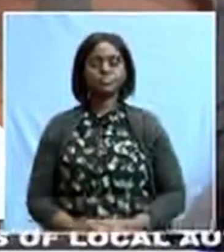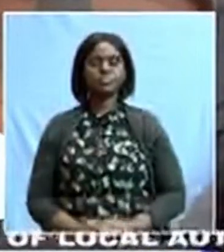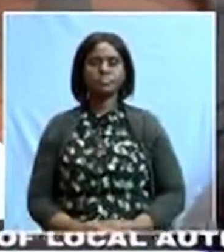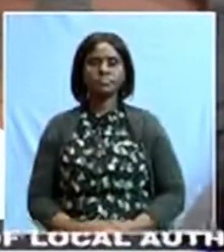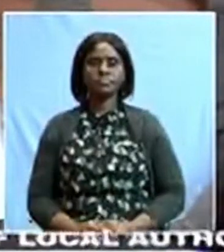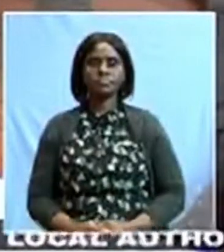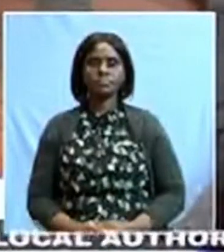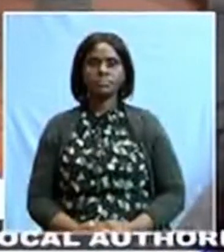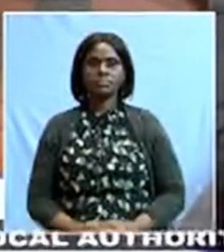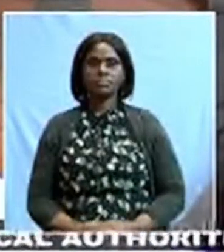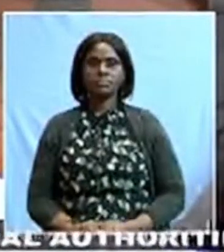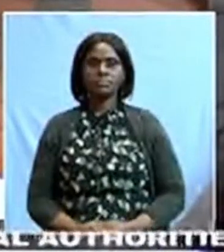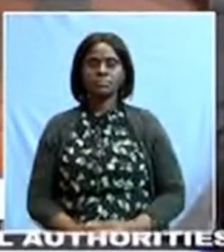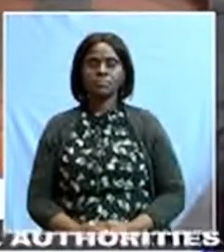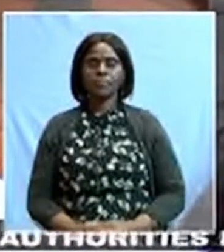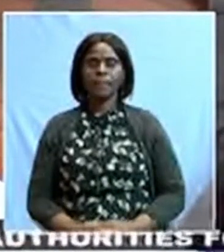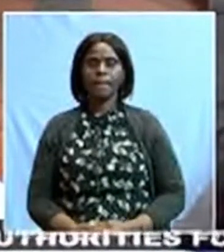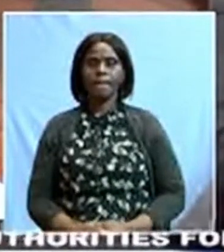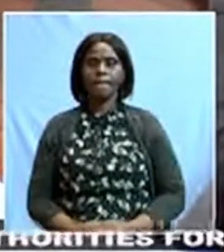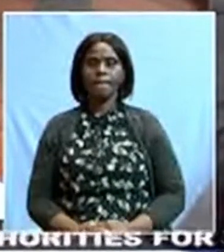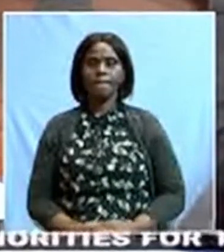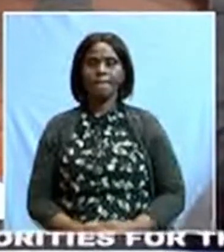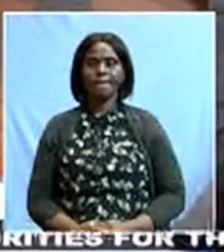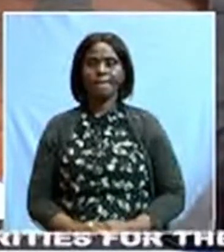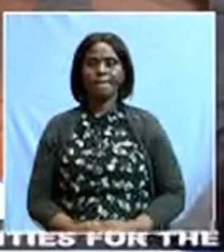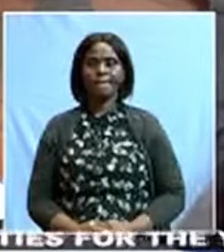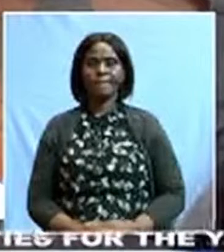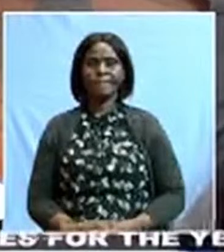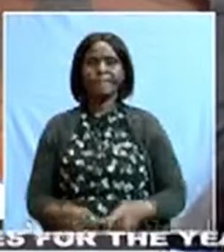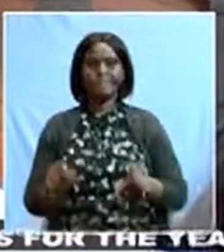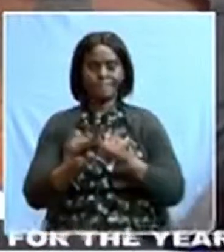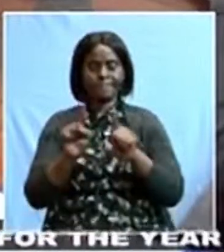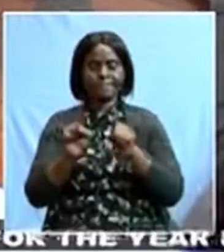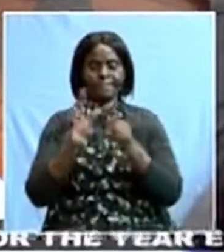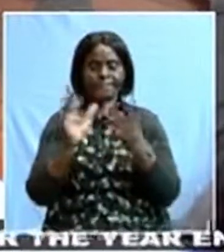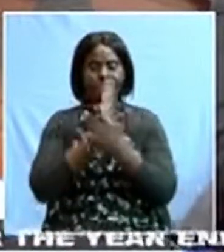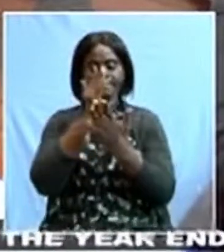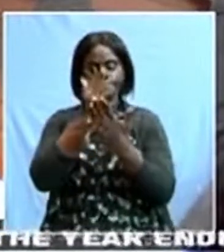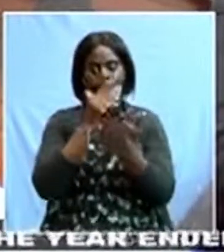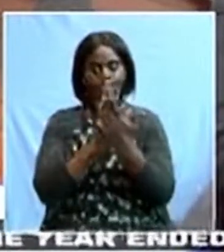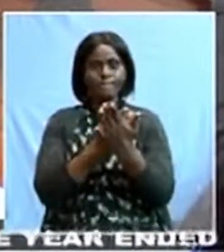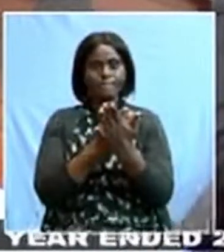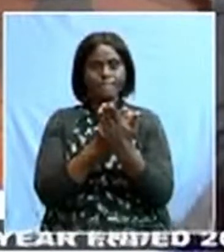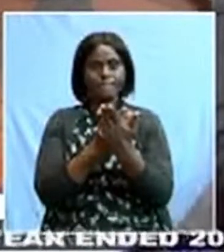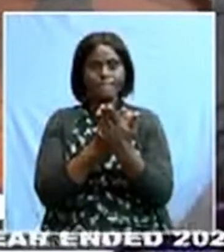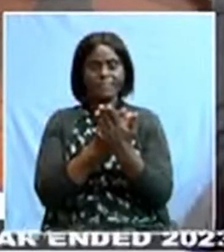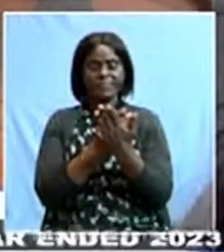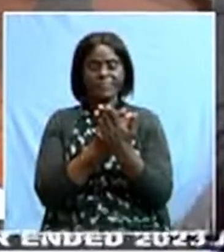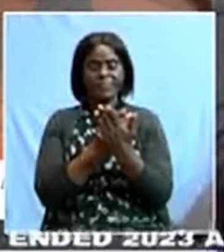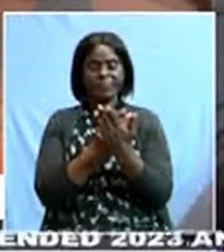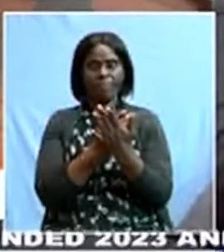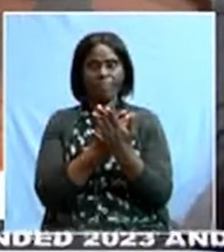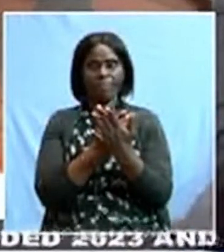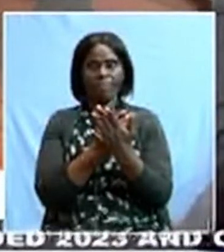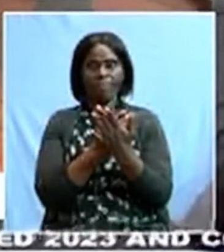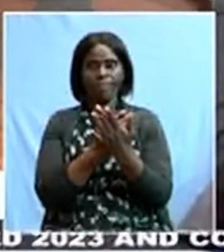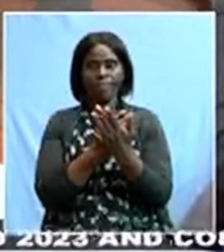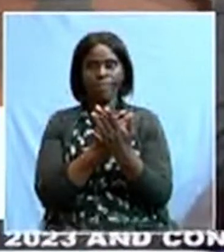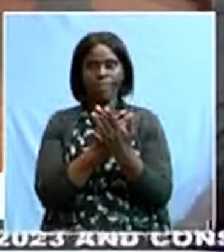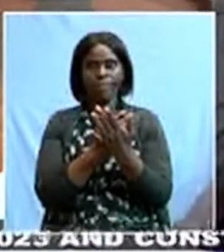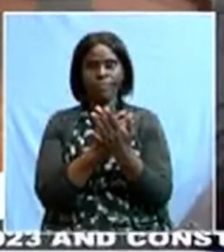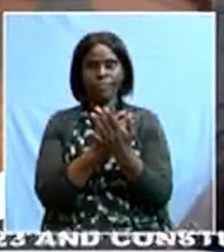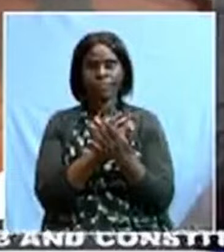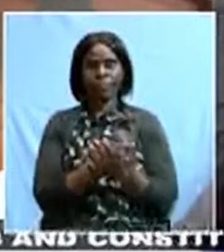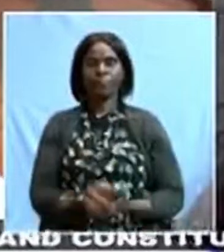Huh? Which one? Deliverable is on the same page. The next page Okay. is on the same page. So I go to